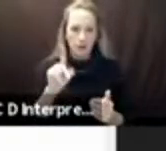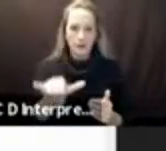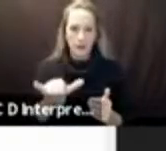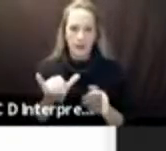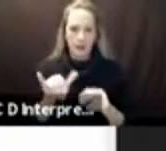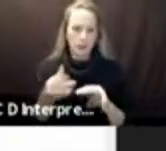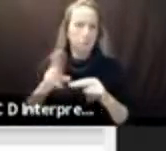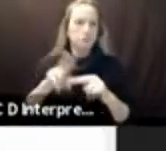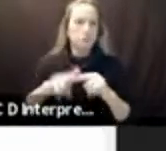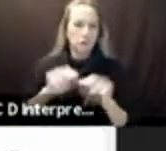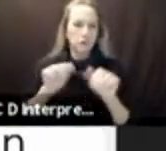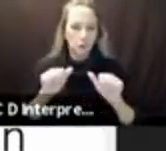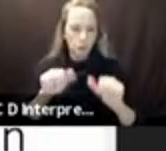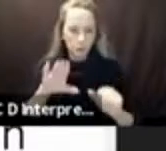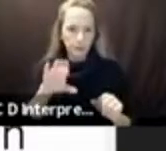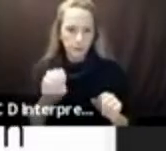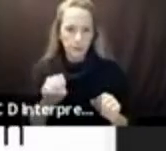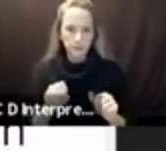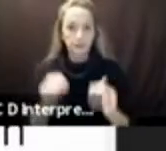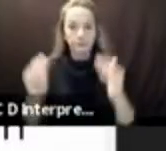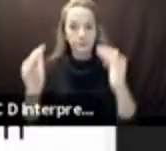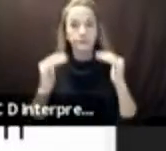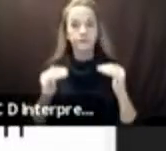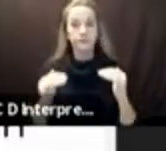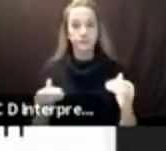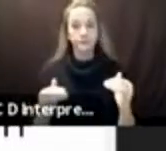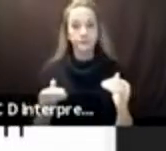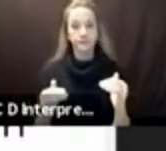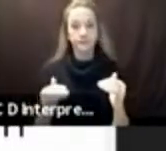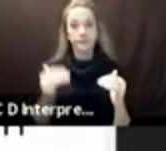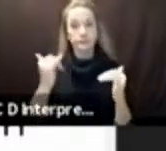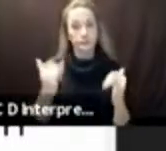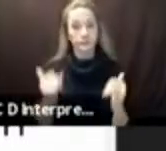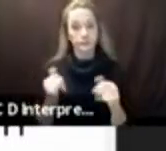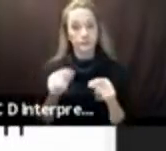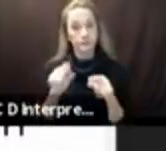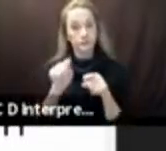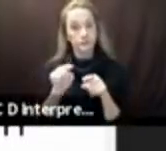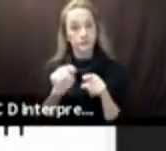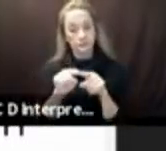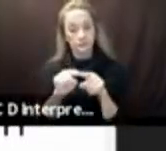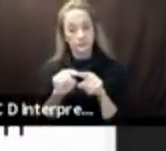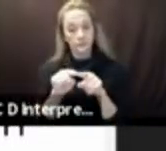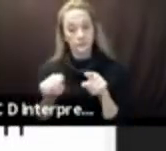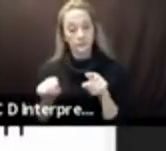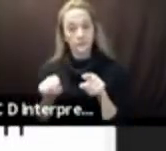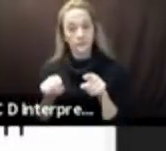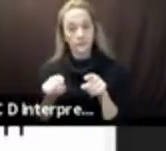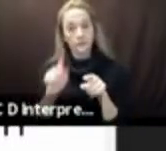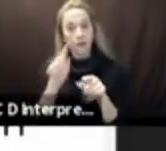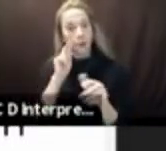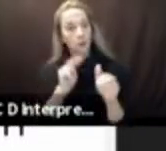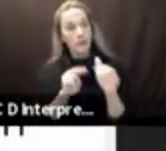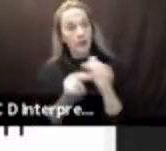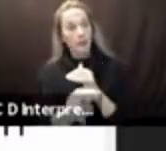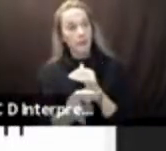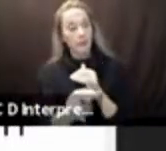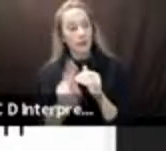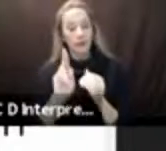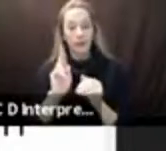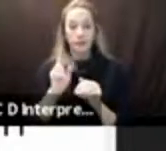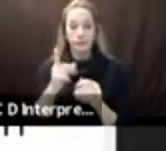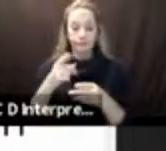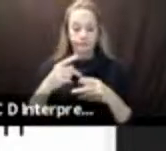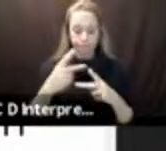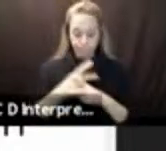final slide. And so you can imagine, though, with the downturn of that, it sends these projections all over the place. And so